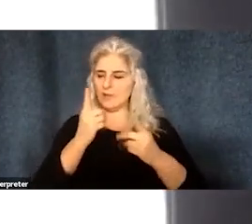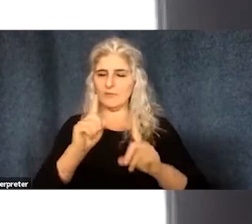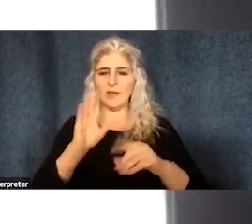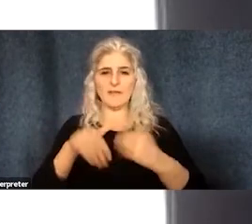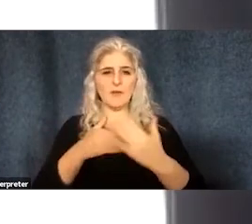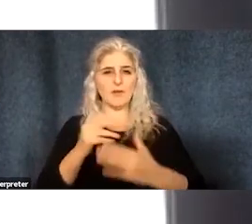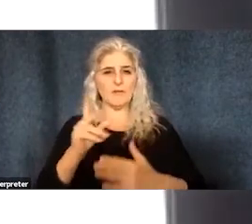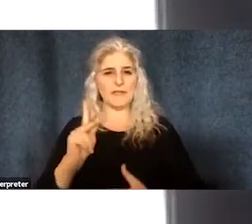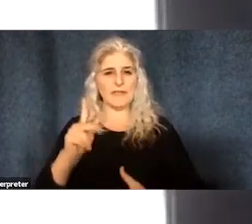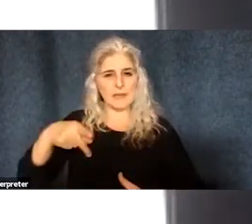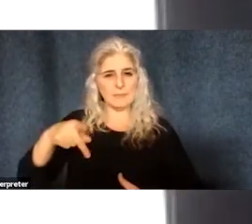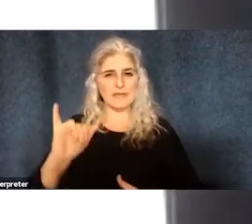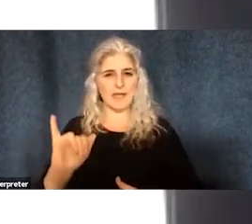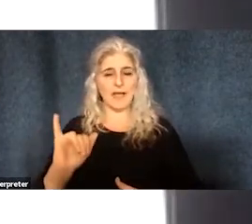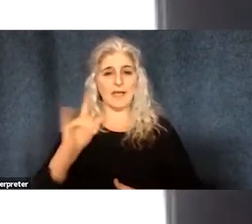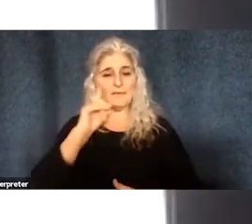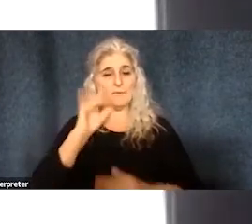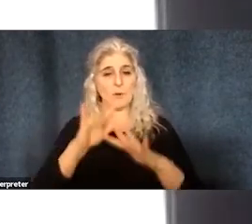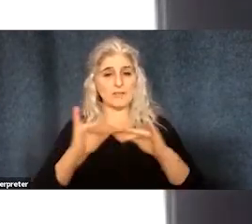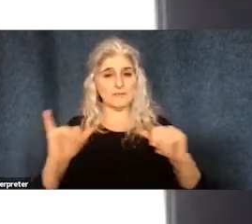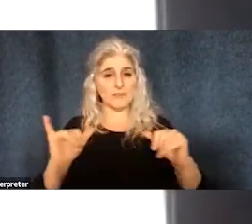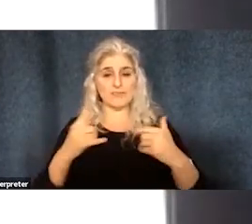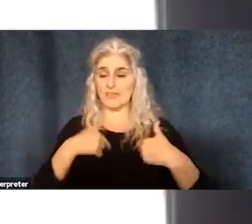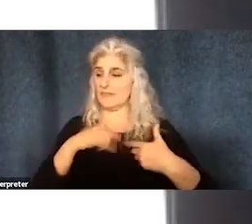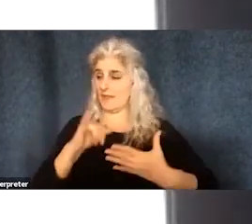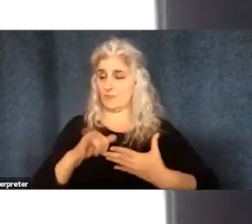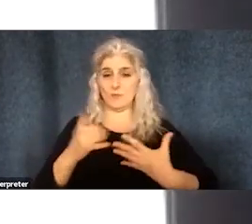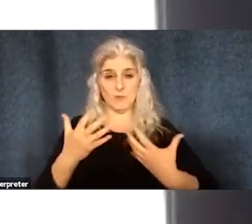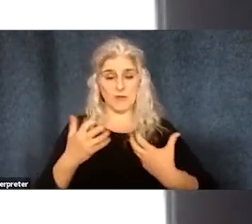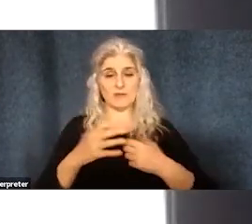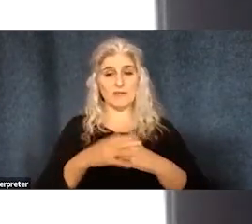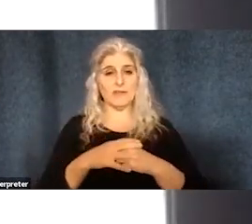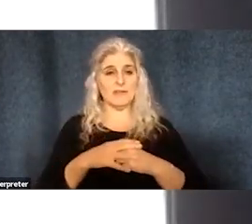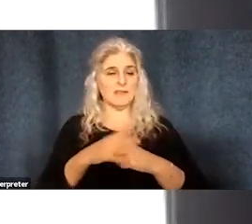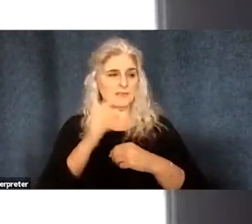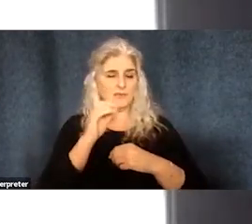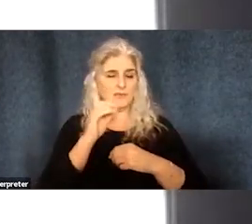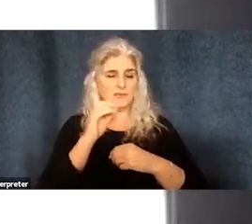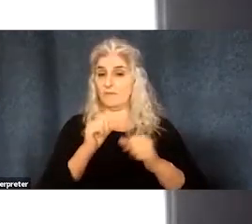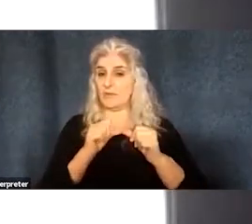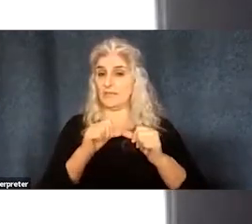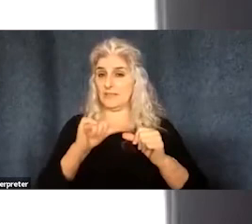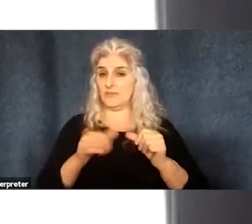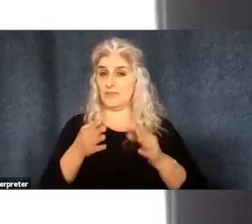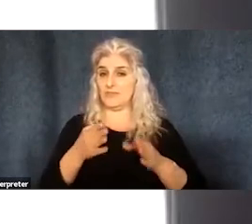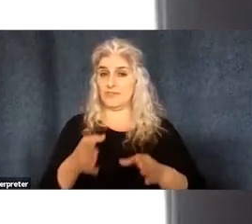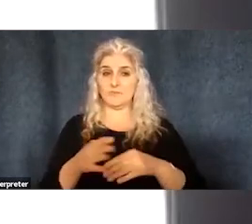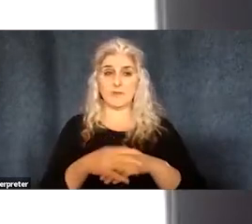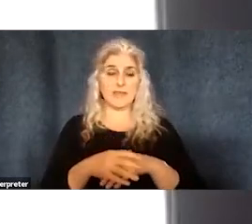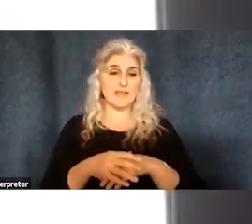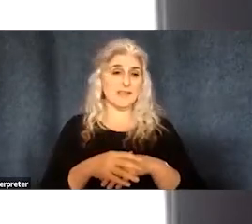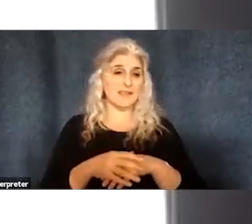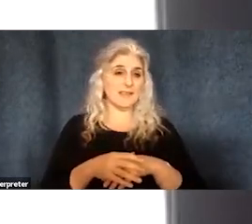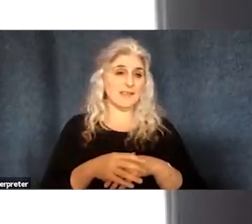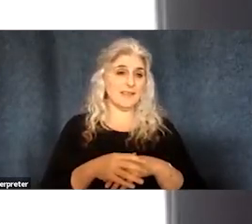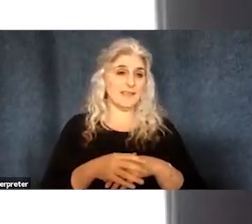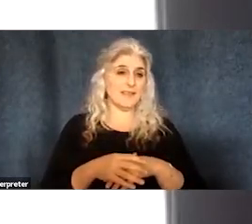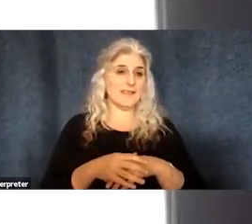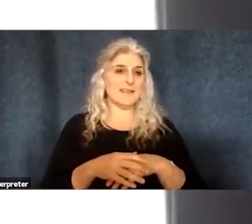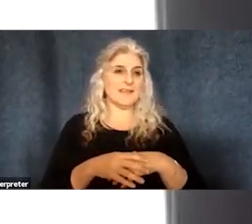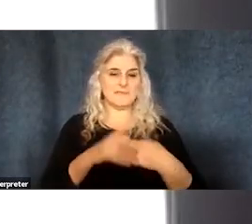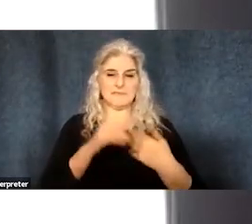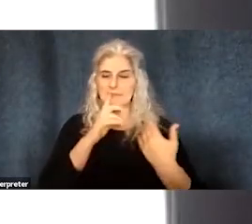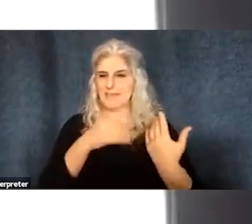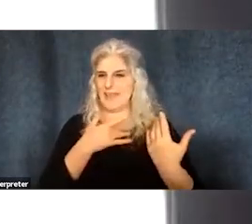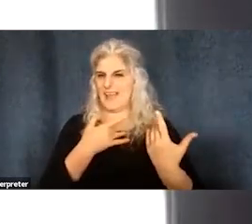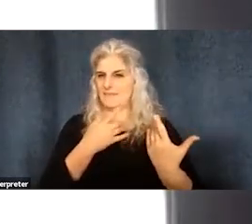for diversity that we want if we go on like this. Whether people will be at home, I fully agree also